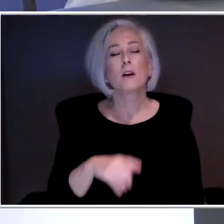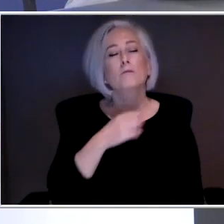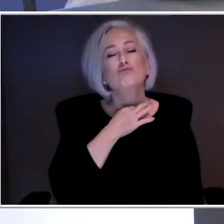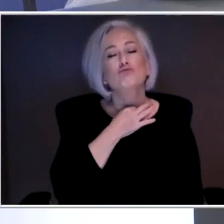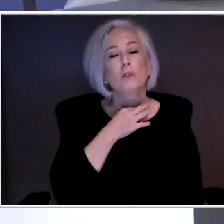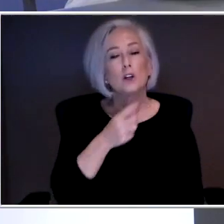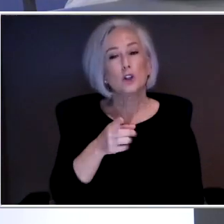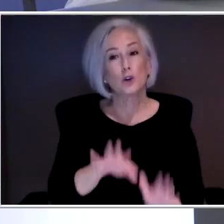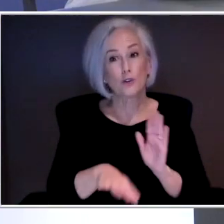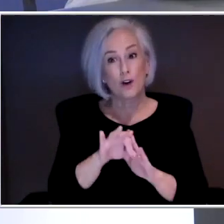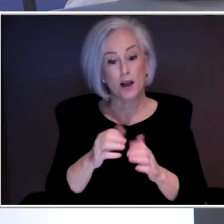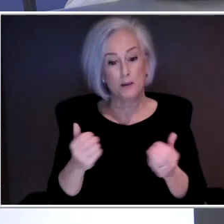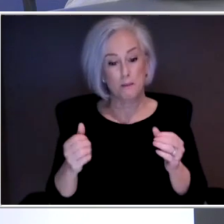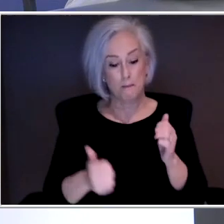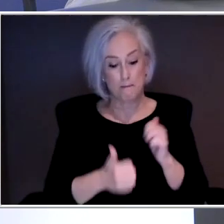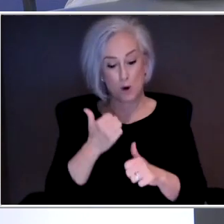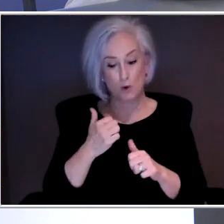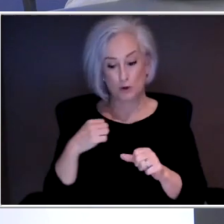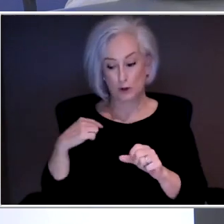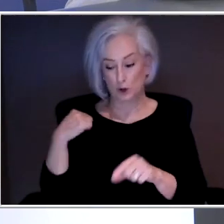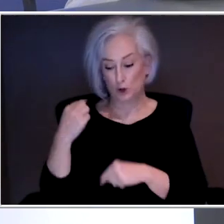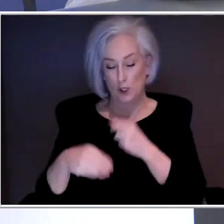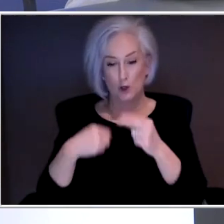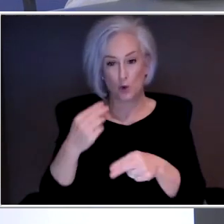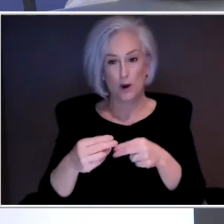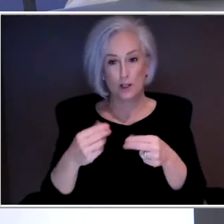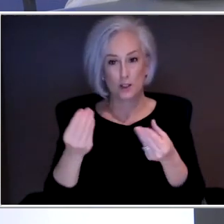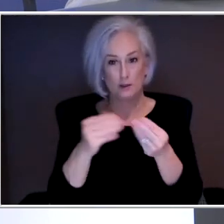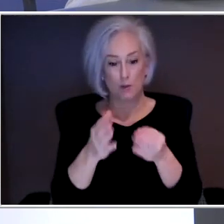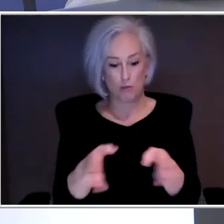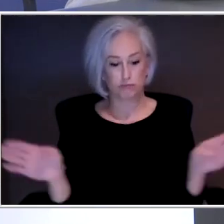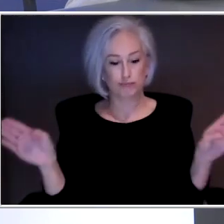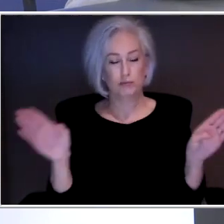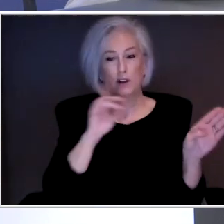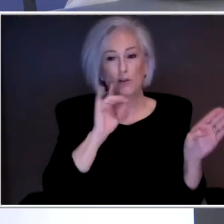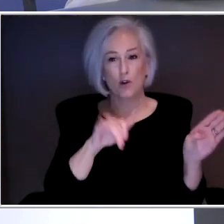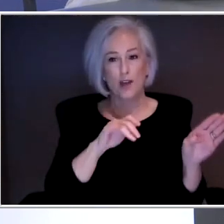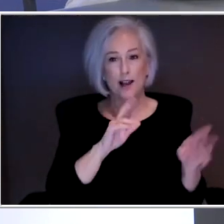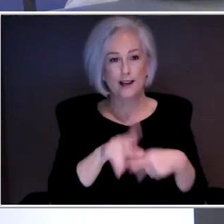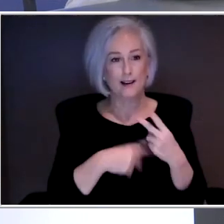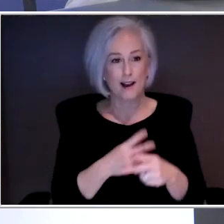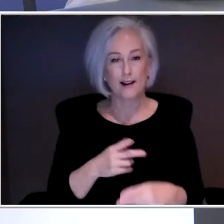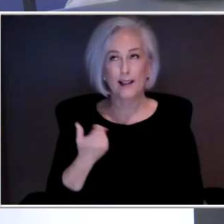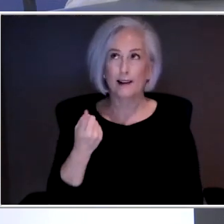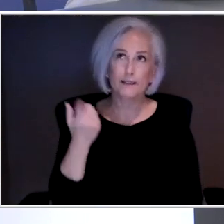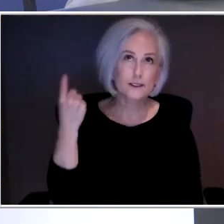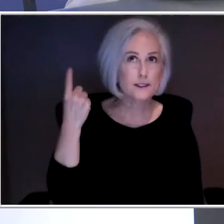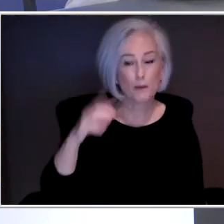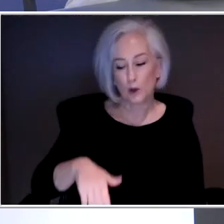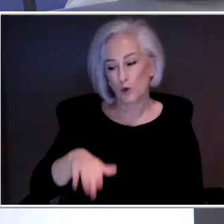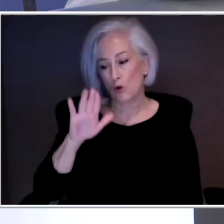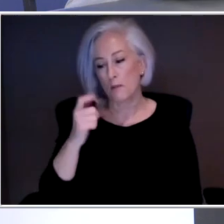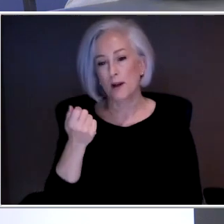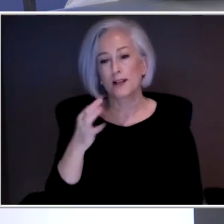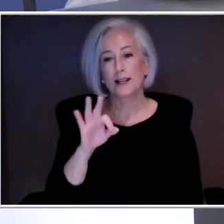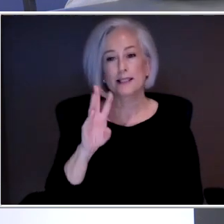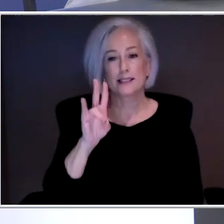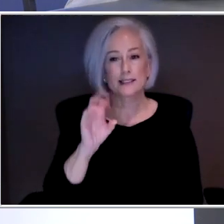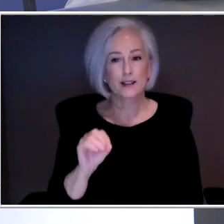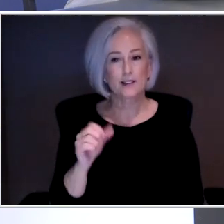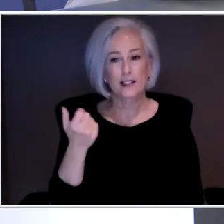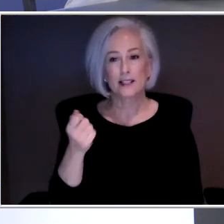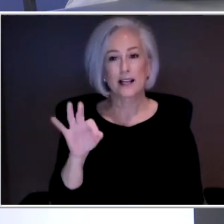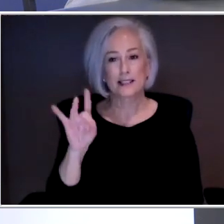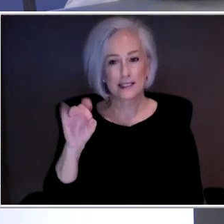generations or age brackets are more open to this than others? Like growing up in the 70s and 80s, it